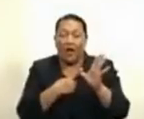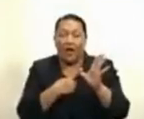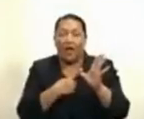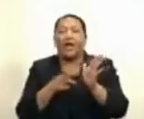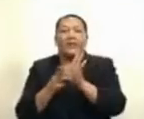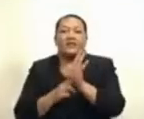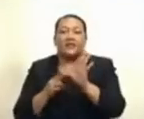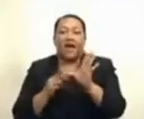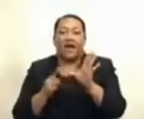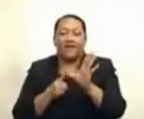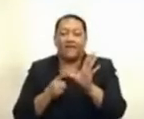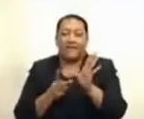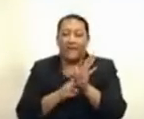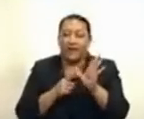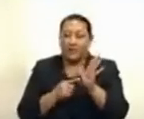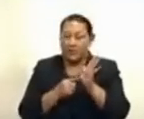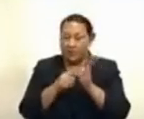I'm not Tui Navatu.